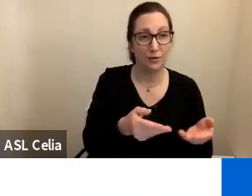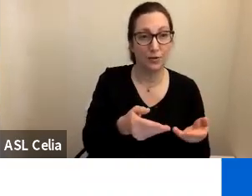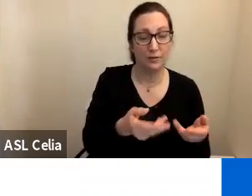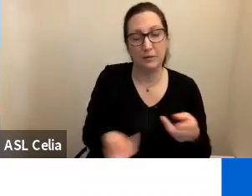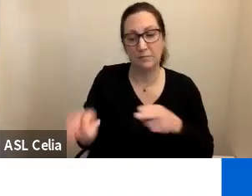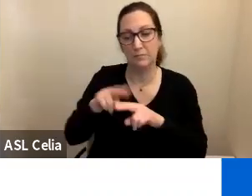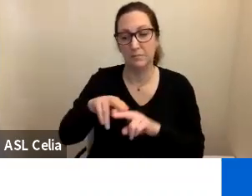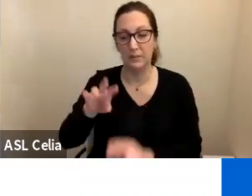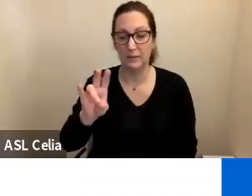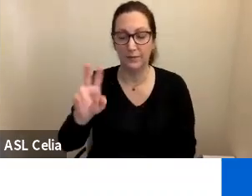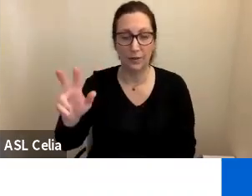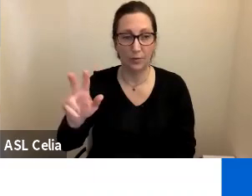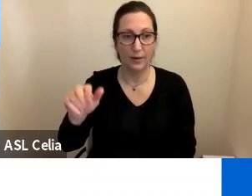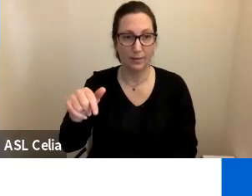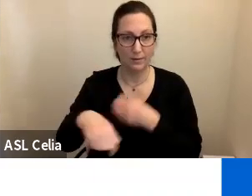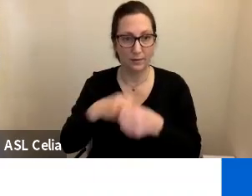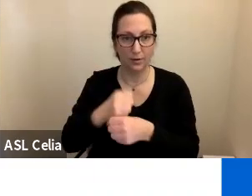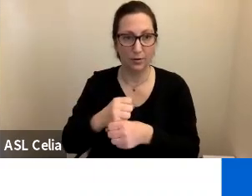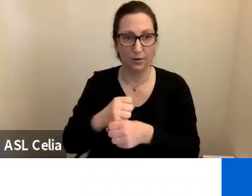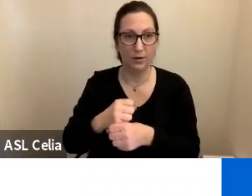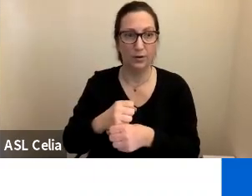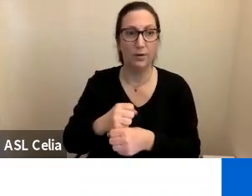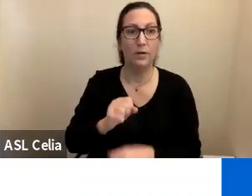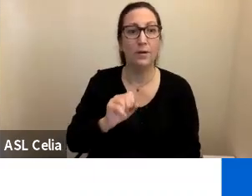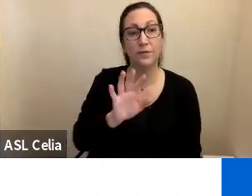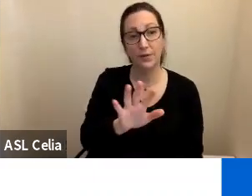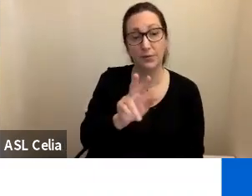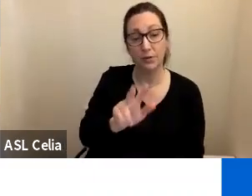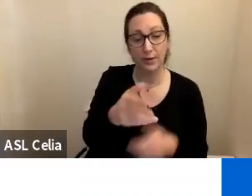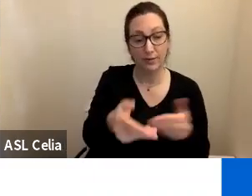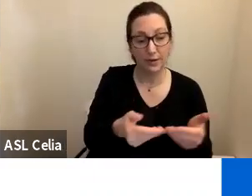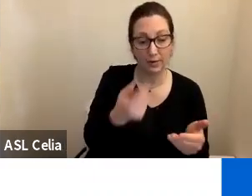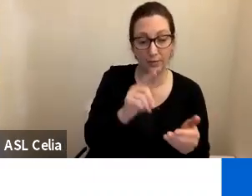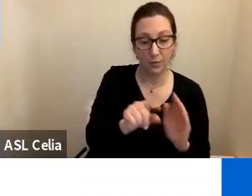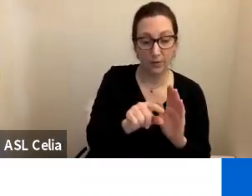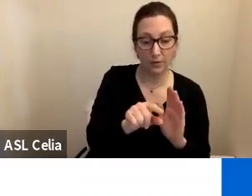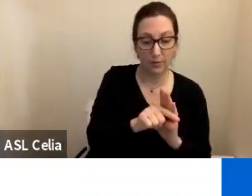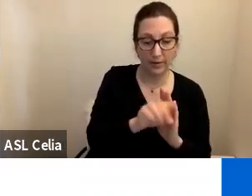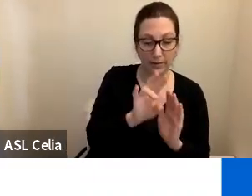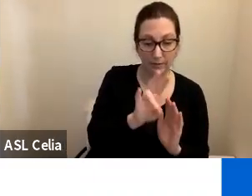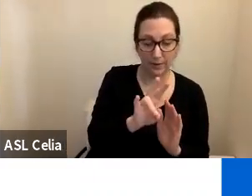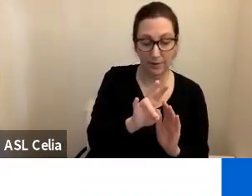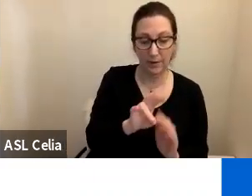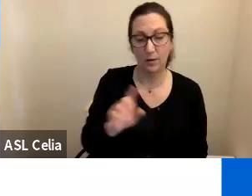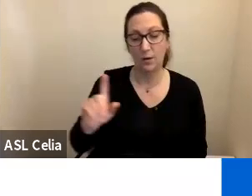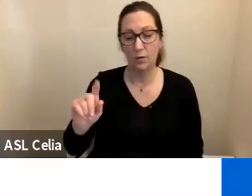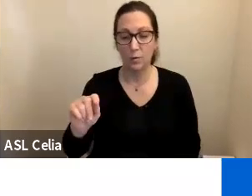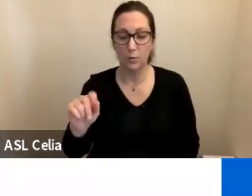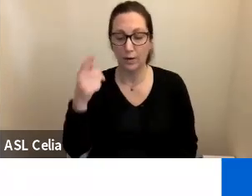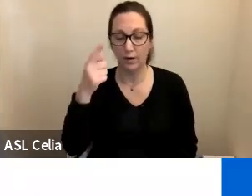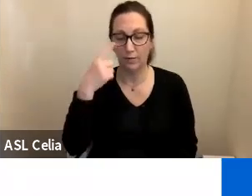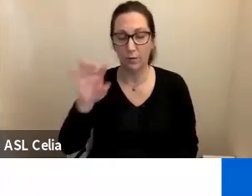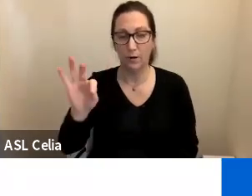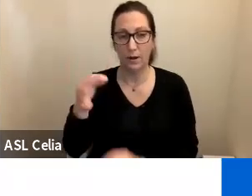this year. So I believe 53 of those were for grade 7 for this year and 20 for grade 9 for